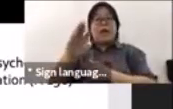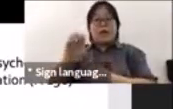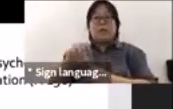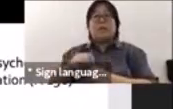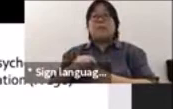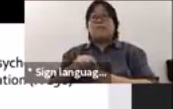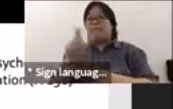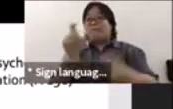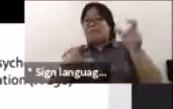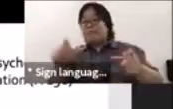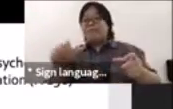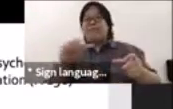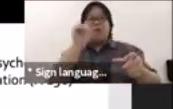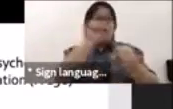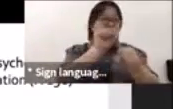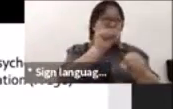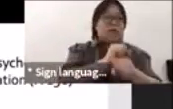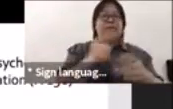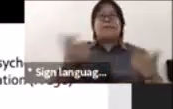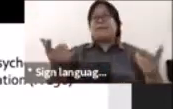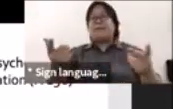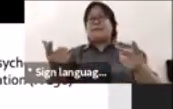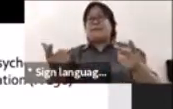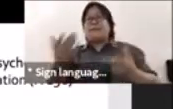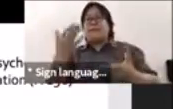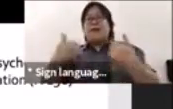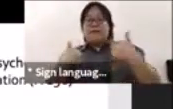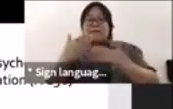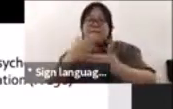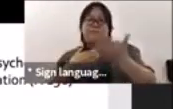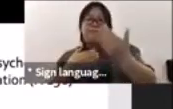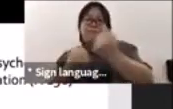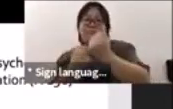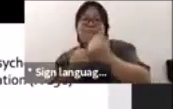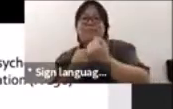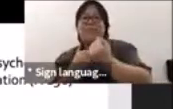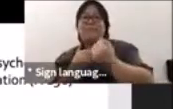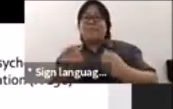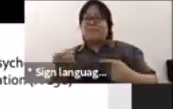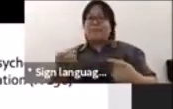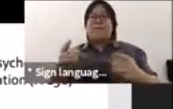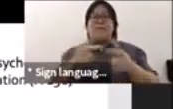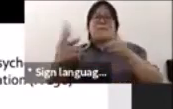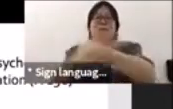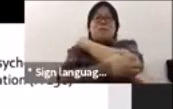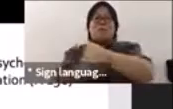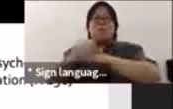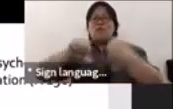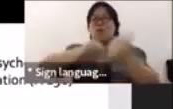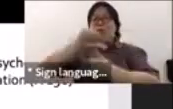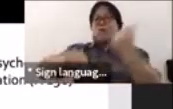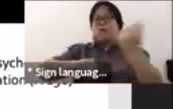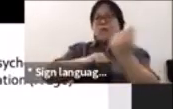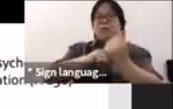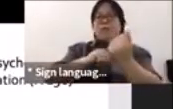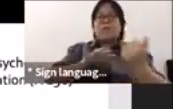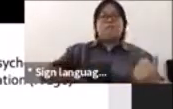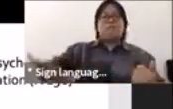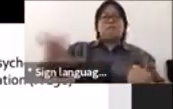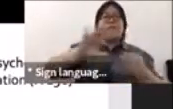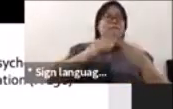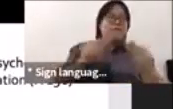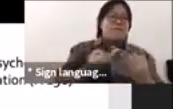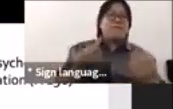working, and those have mild perceived social support because they are getting very poor social support from their surrounding, right from family, right